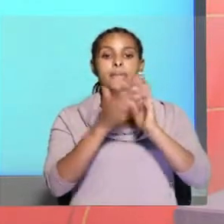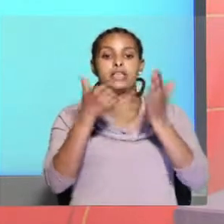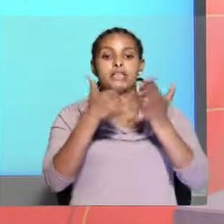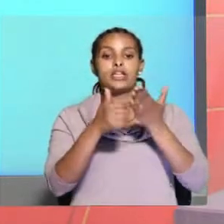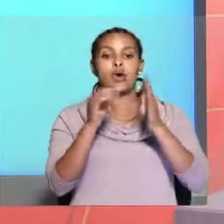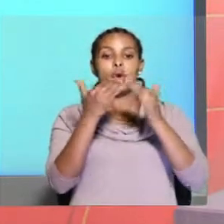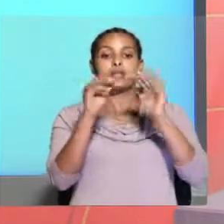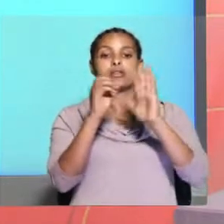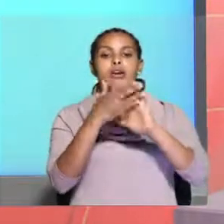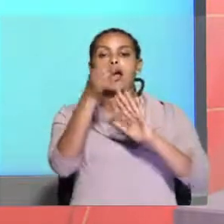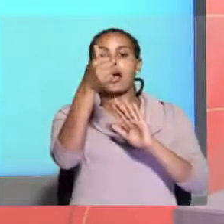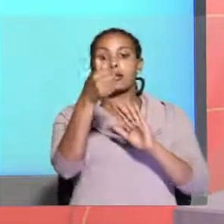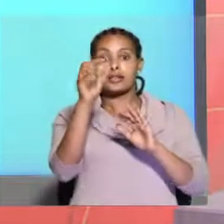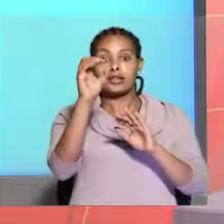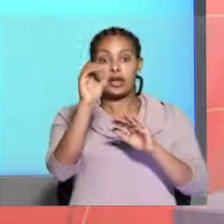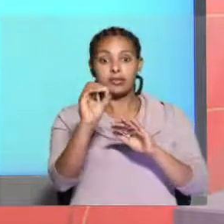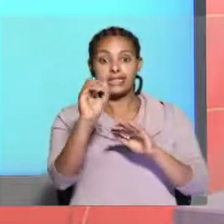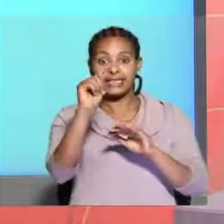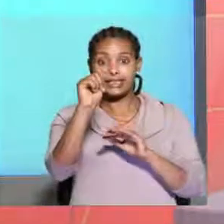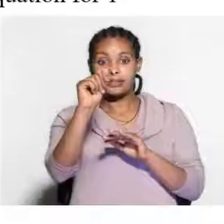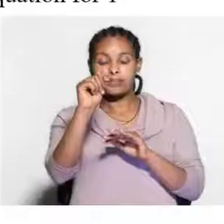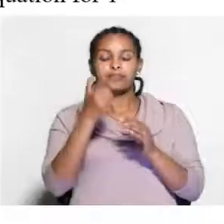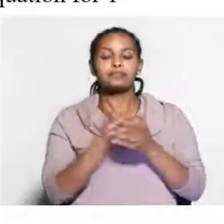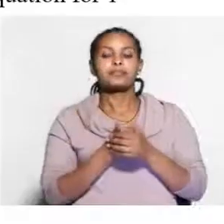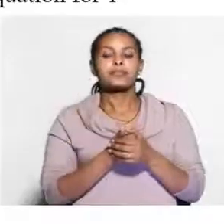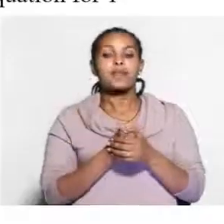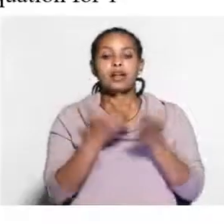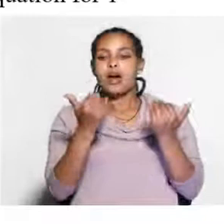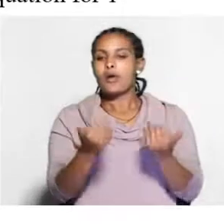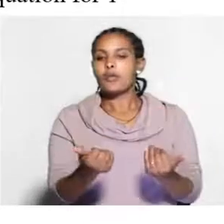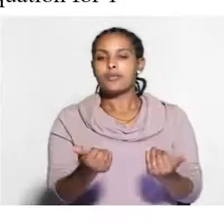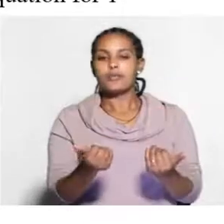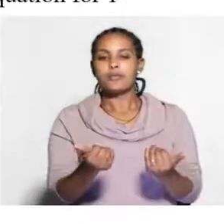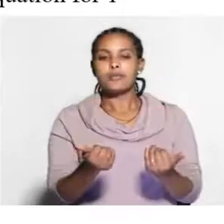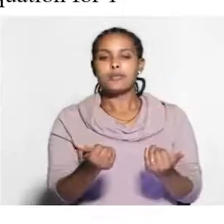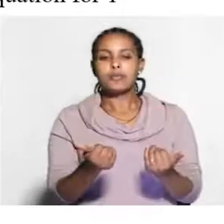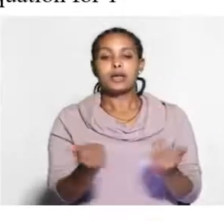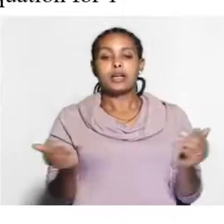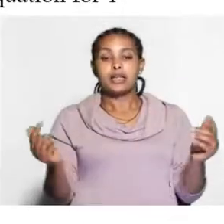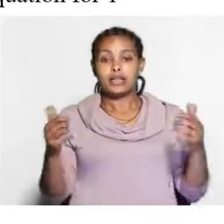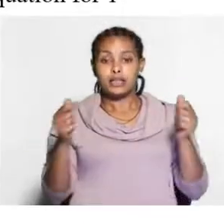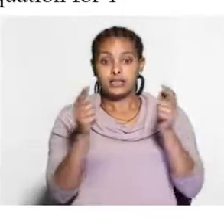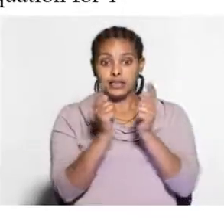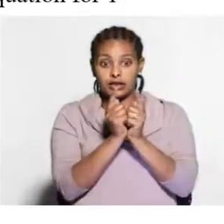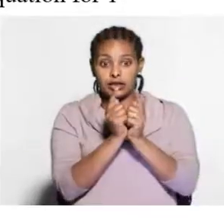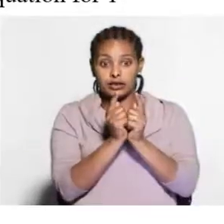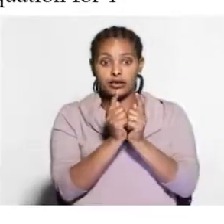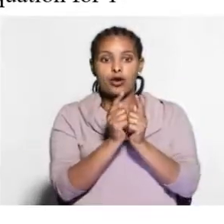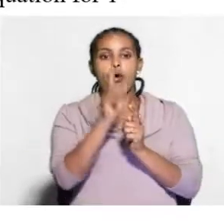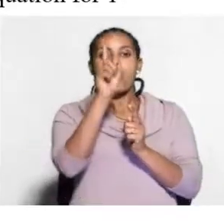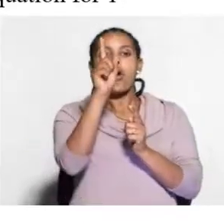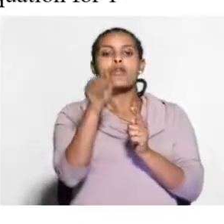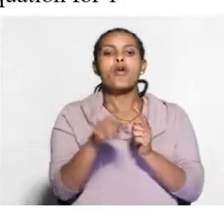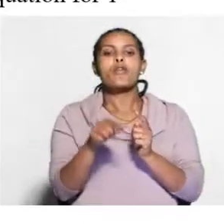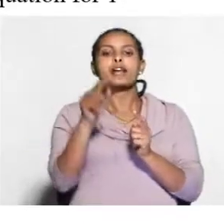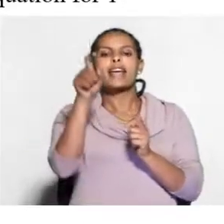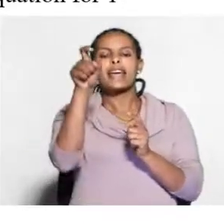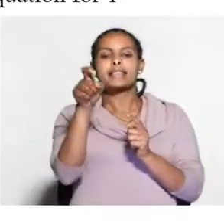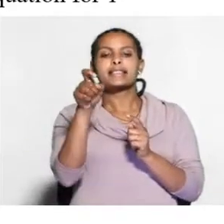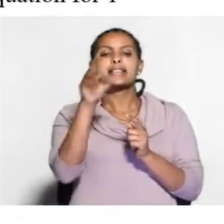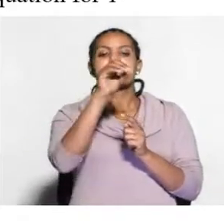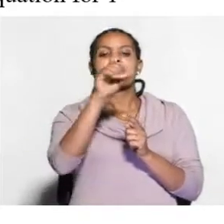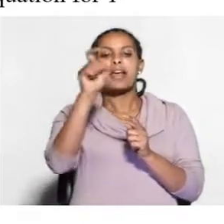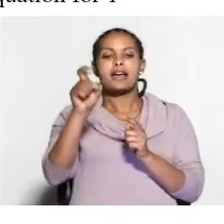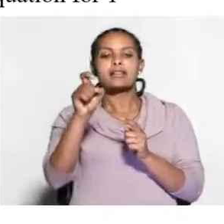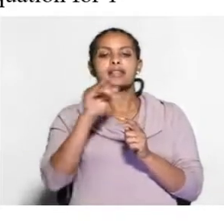this concentration of A at time t. Now, the integration of 1 over x